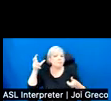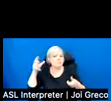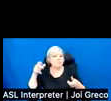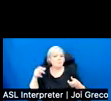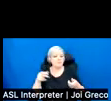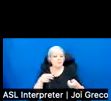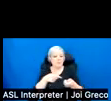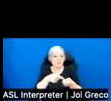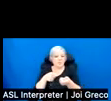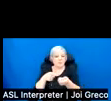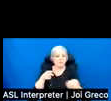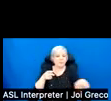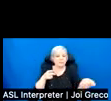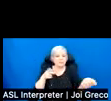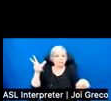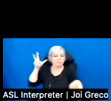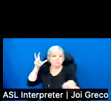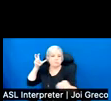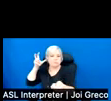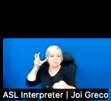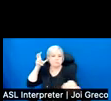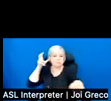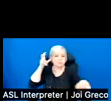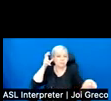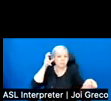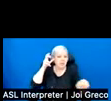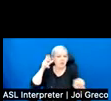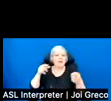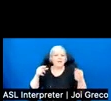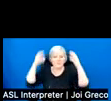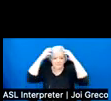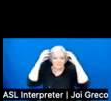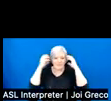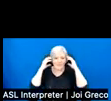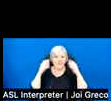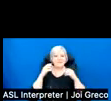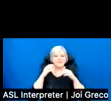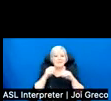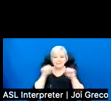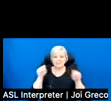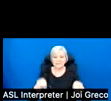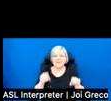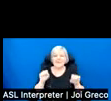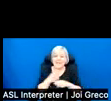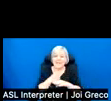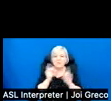little different than other systems that are currently out there. And this is a head mounted system that could also be used with